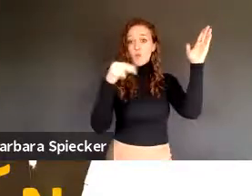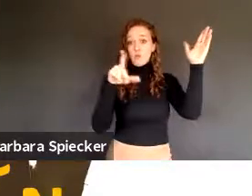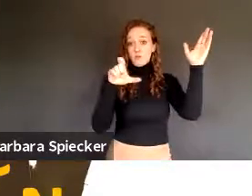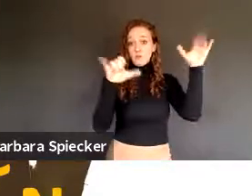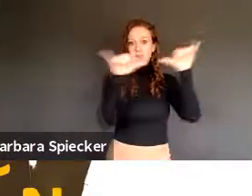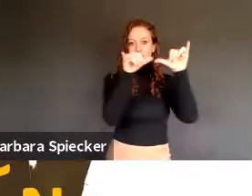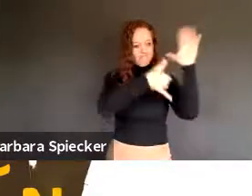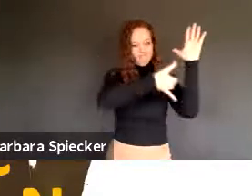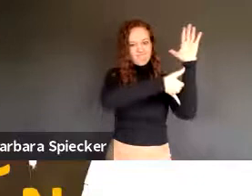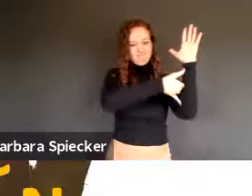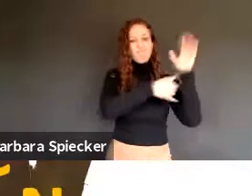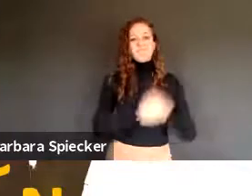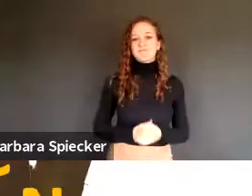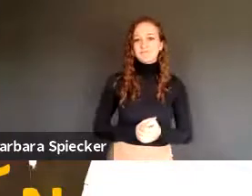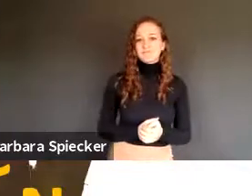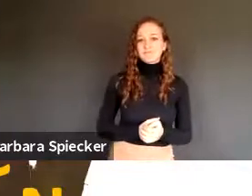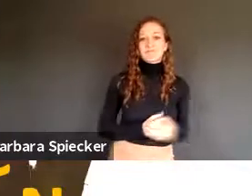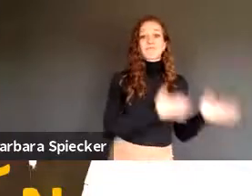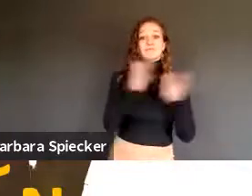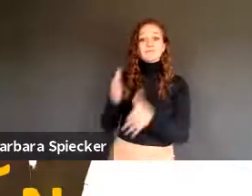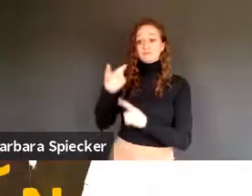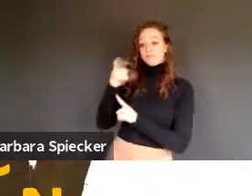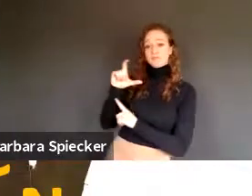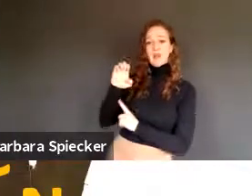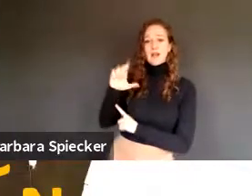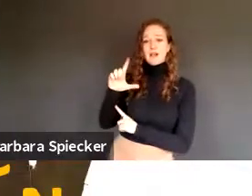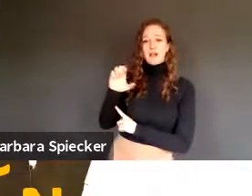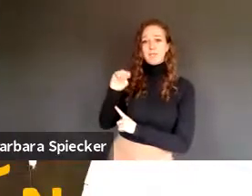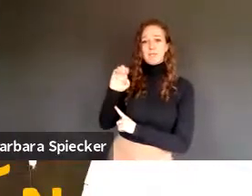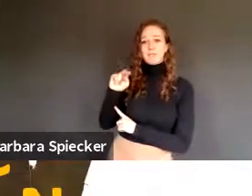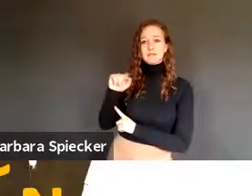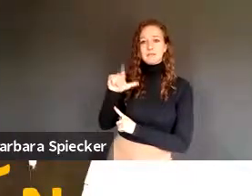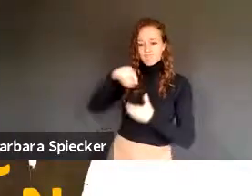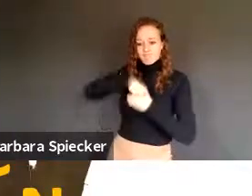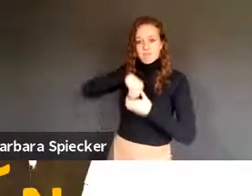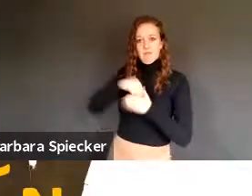month, and then measured the distance between that hole and the meristematic region the following month.